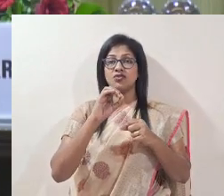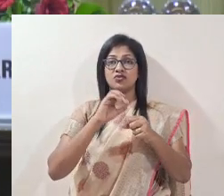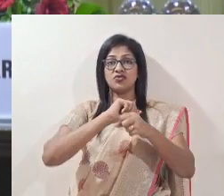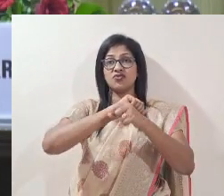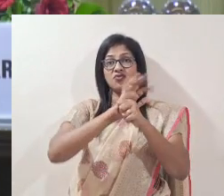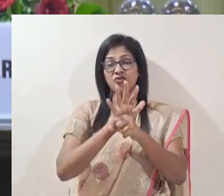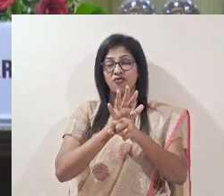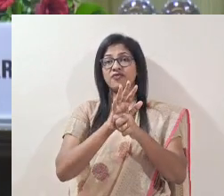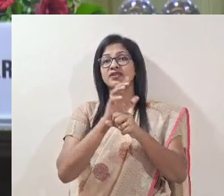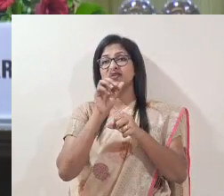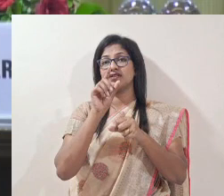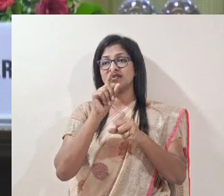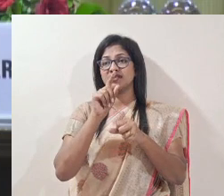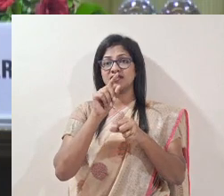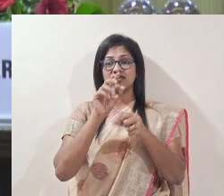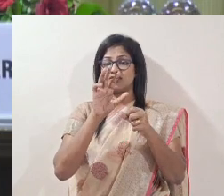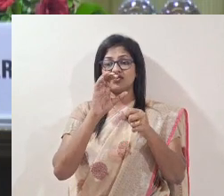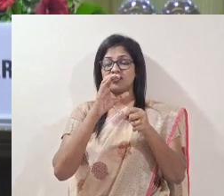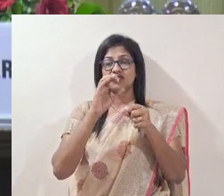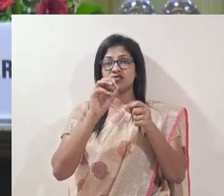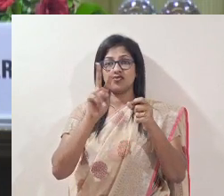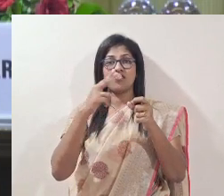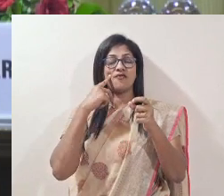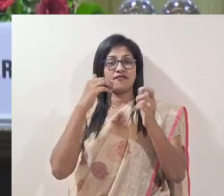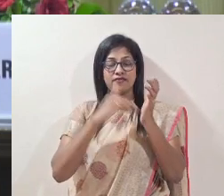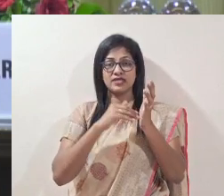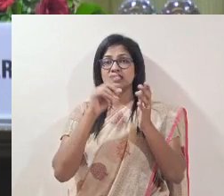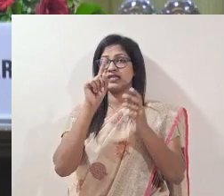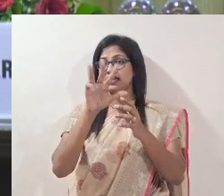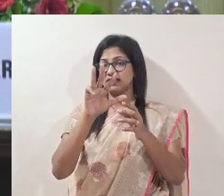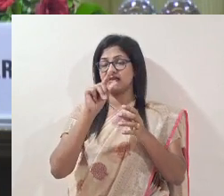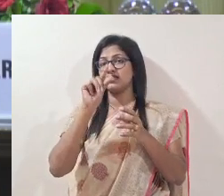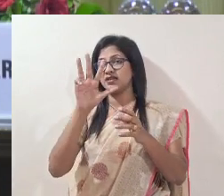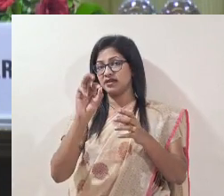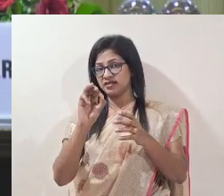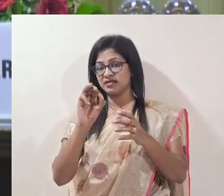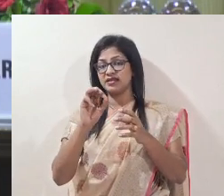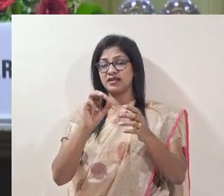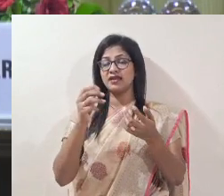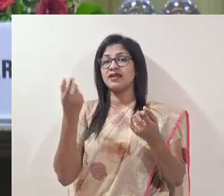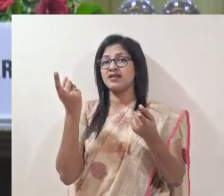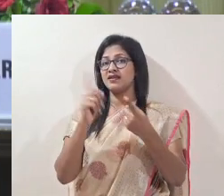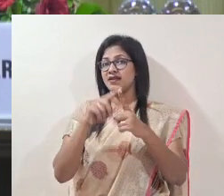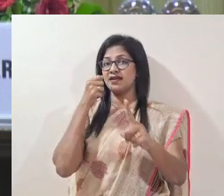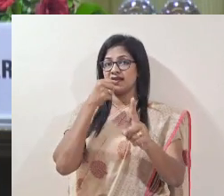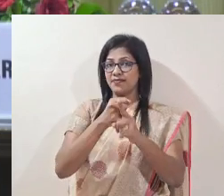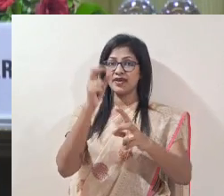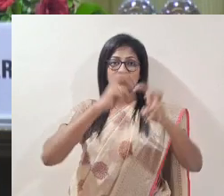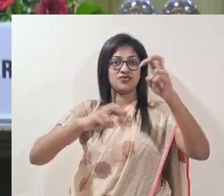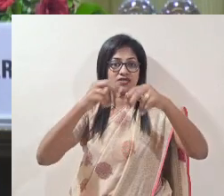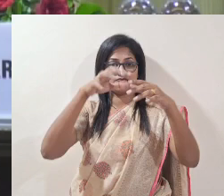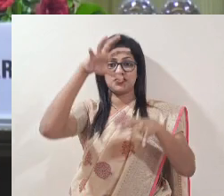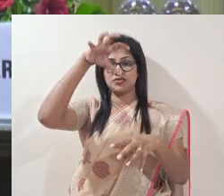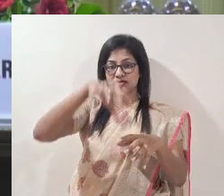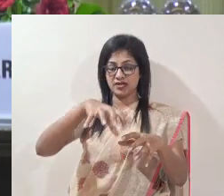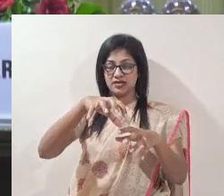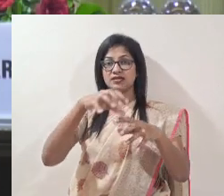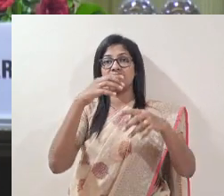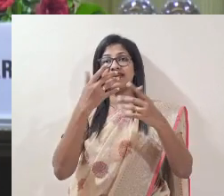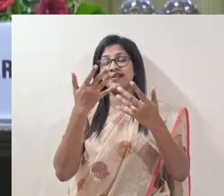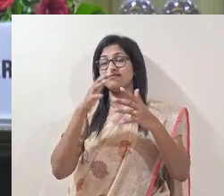19's impact on transportation space and abundant urban design practices.